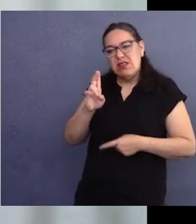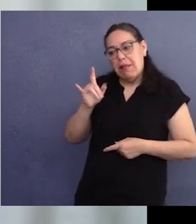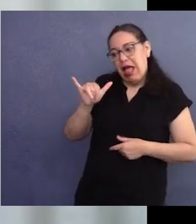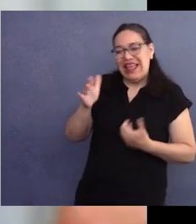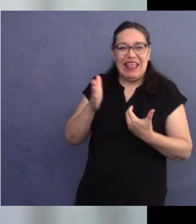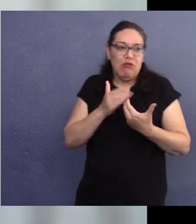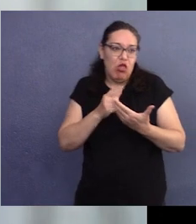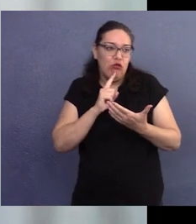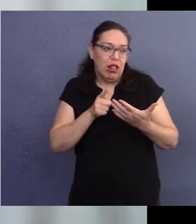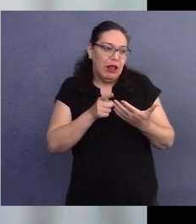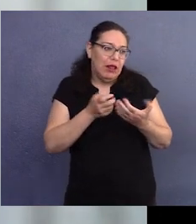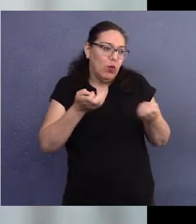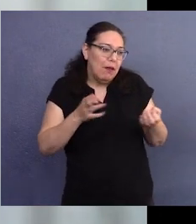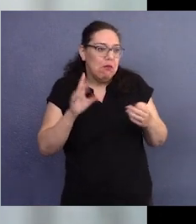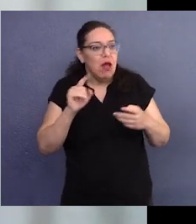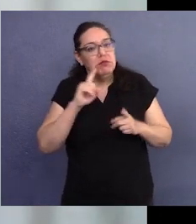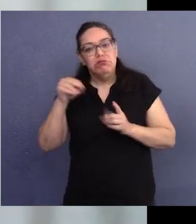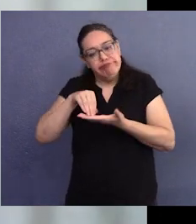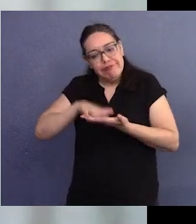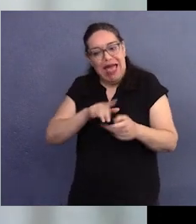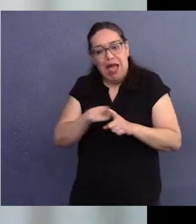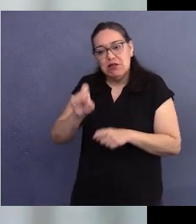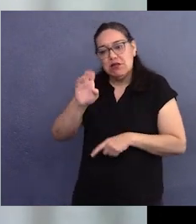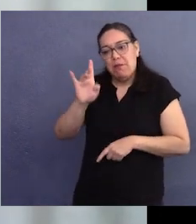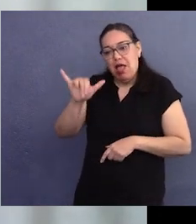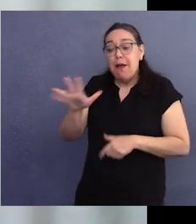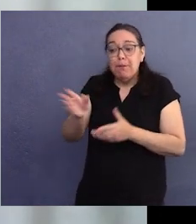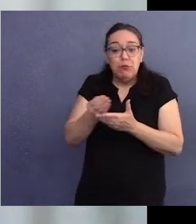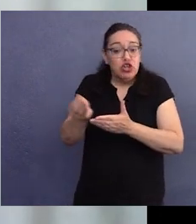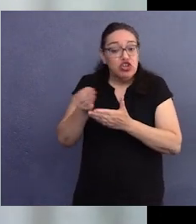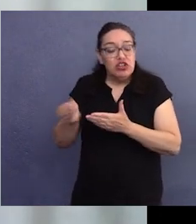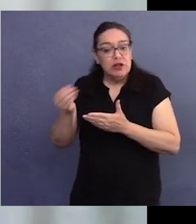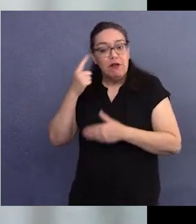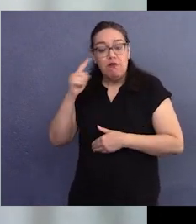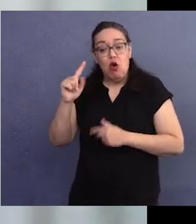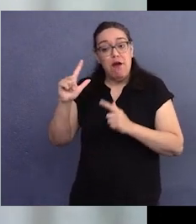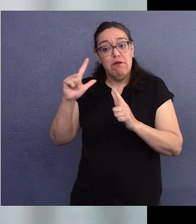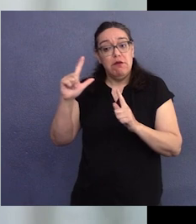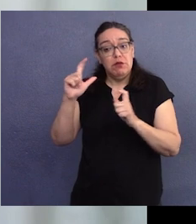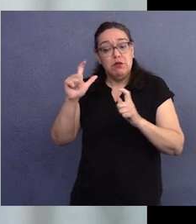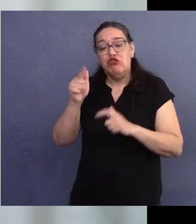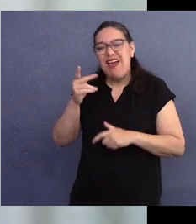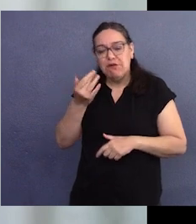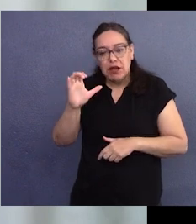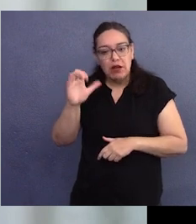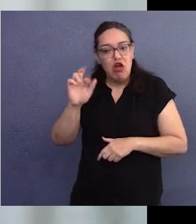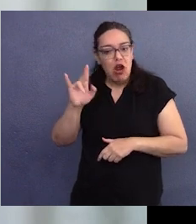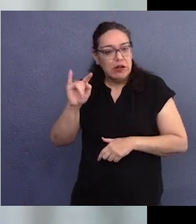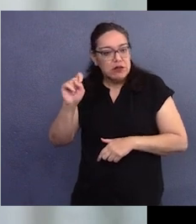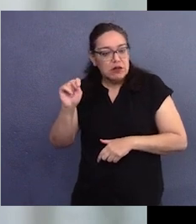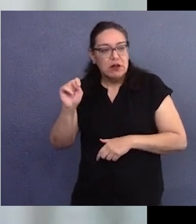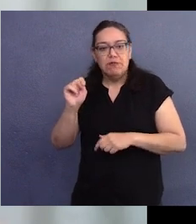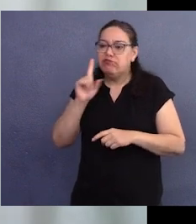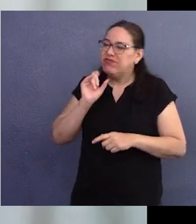listed as a supply just to be safe, purchasing for a graphic artist, yeah, that would be supplies. Hmm. Unless you're talking about